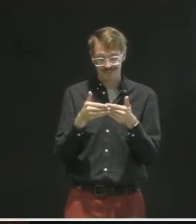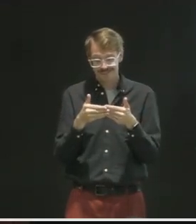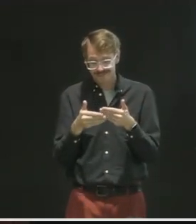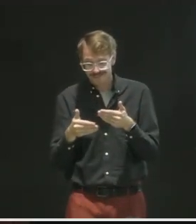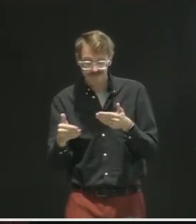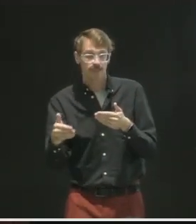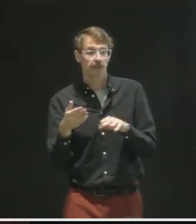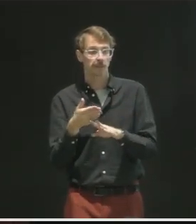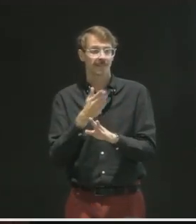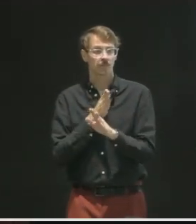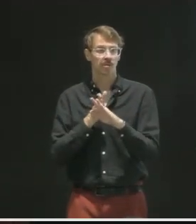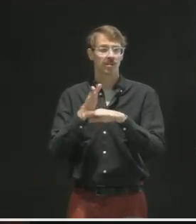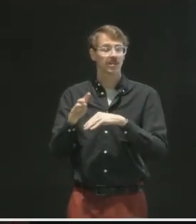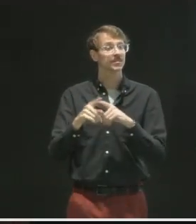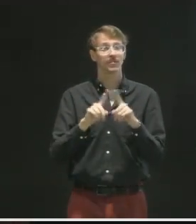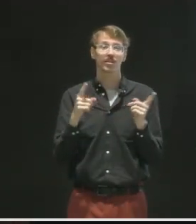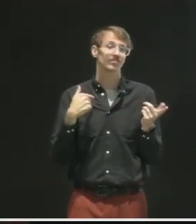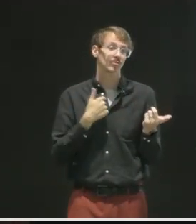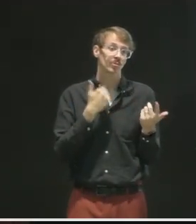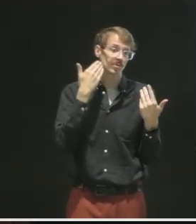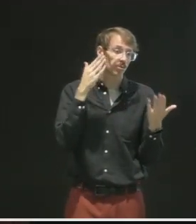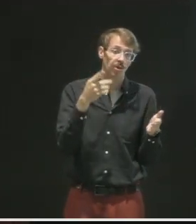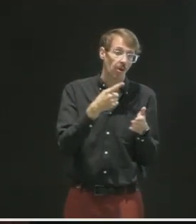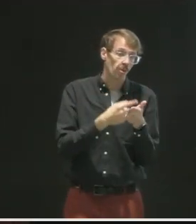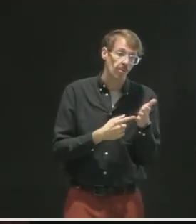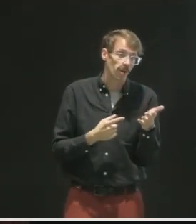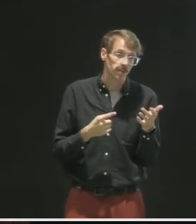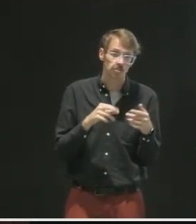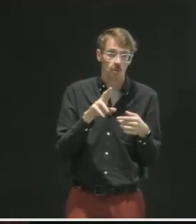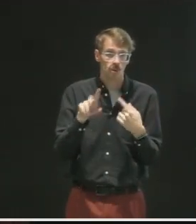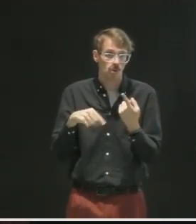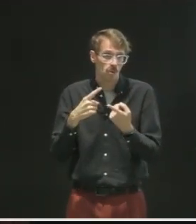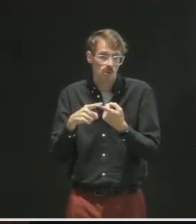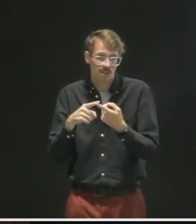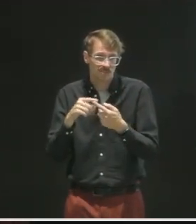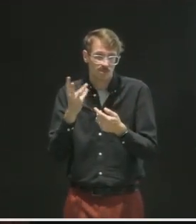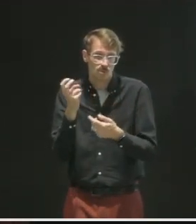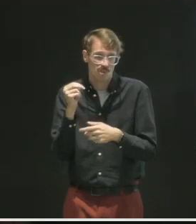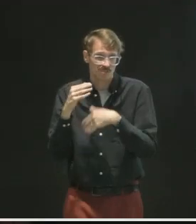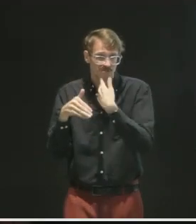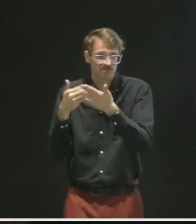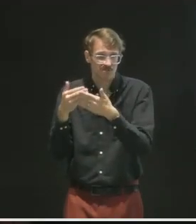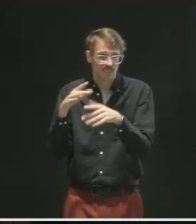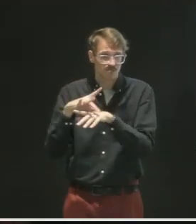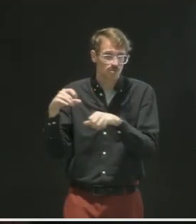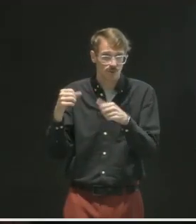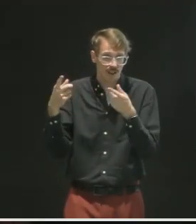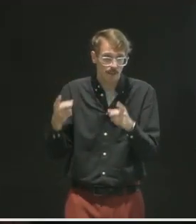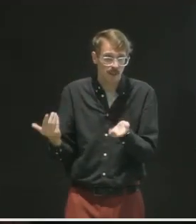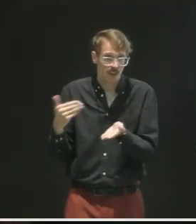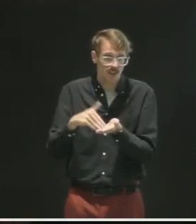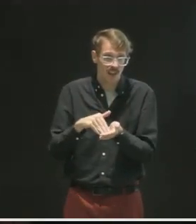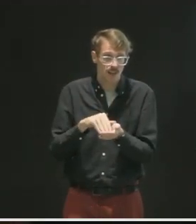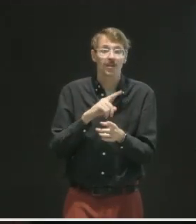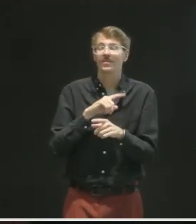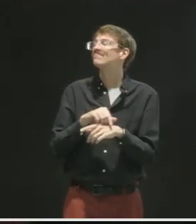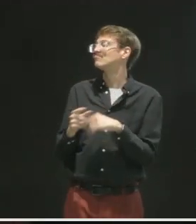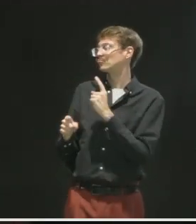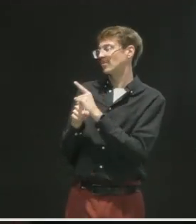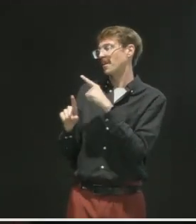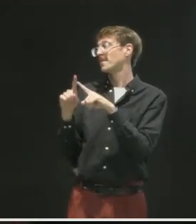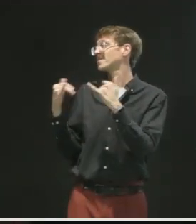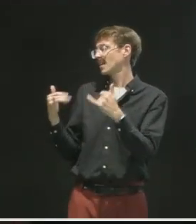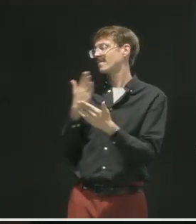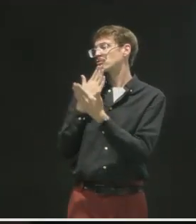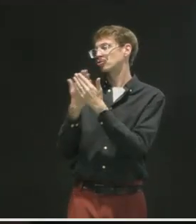don't know. We don't hope that will be happen again. Yeah, but now you have great lessons to apply if it Yeah, ever. yeah. Thank you so Thank you.